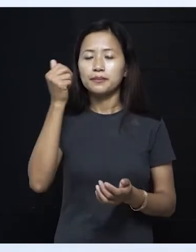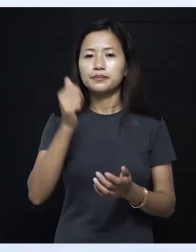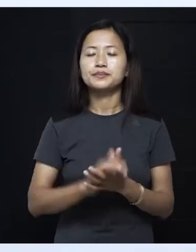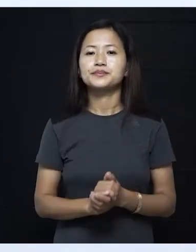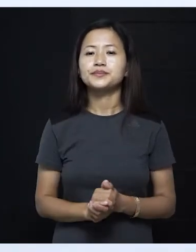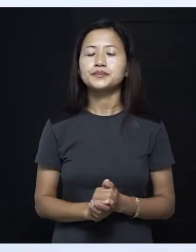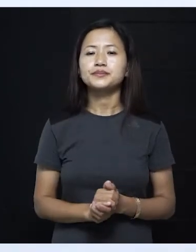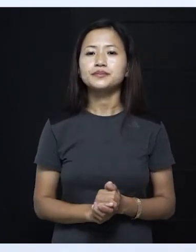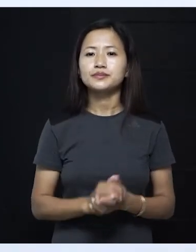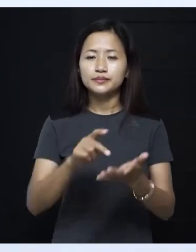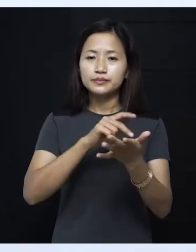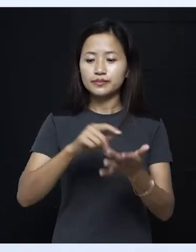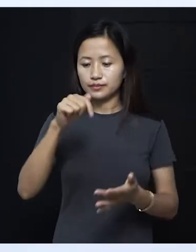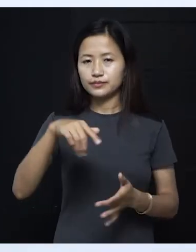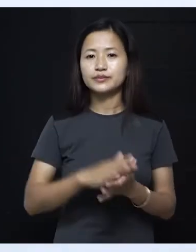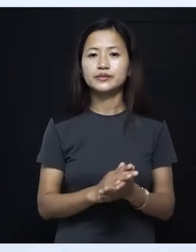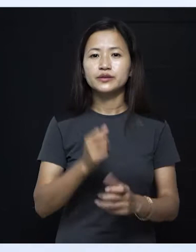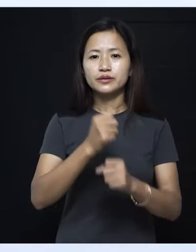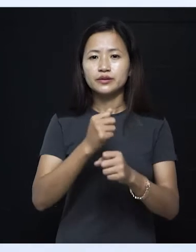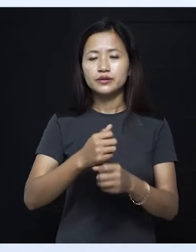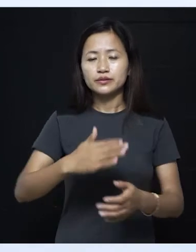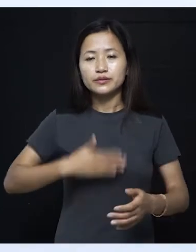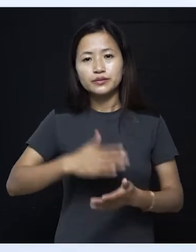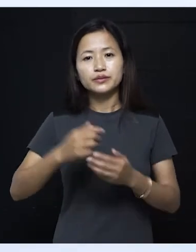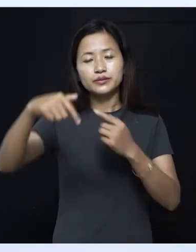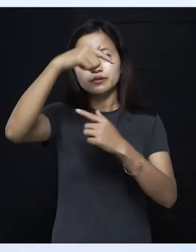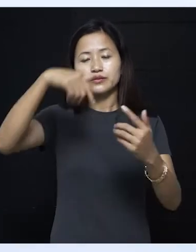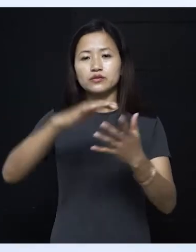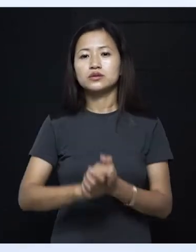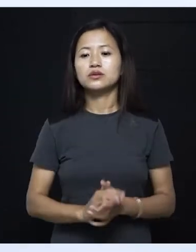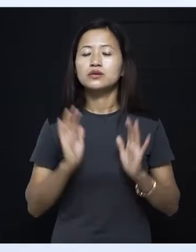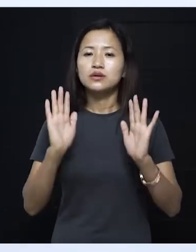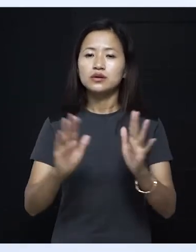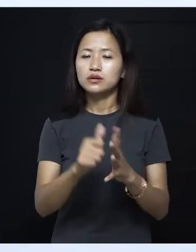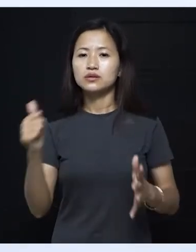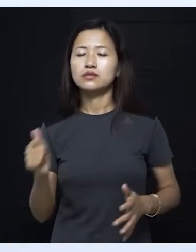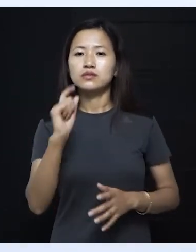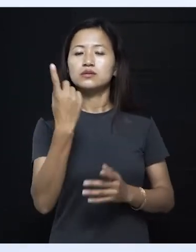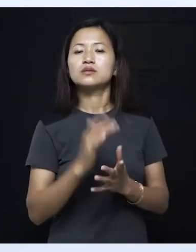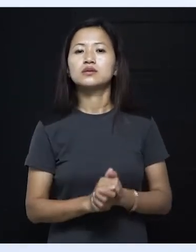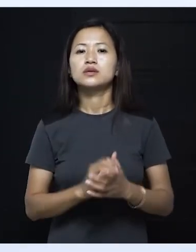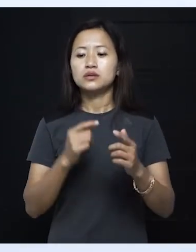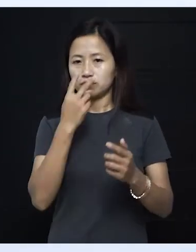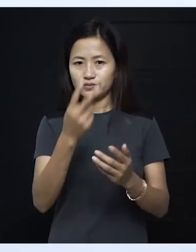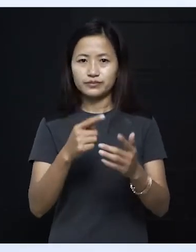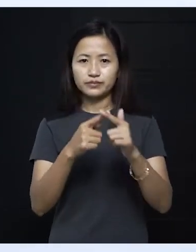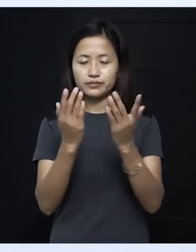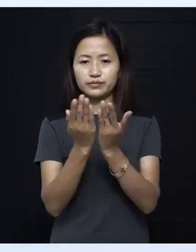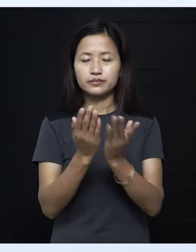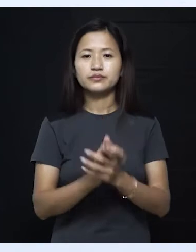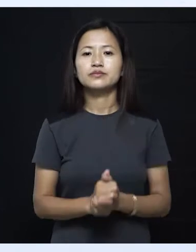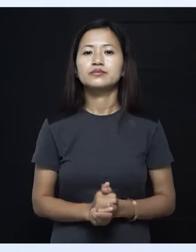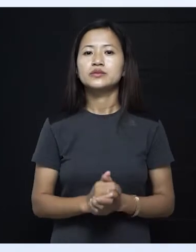Revolution. Then apart from this Green Revolution, we also have another one which is there in your textbook. It is called